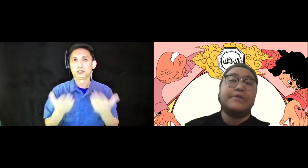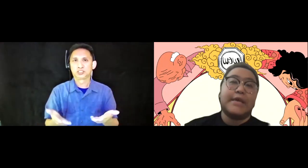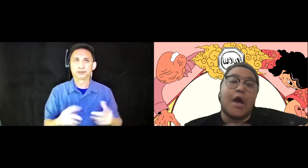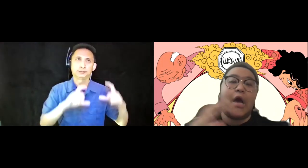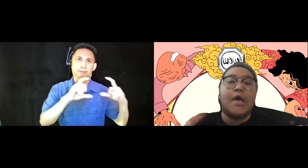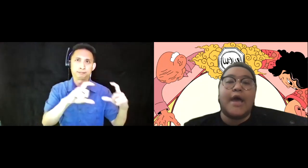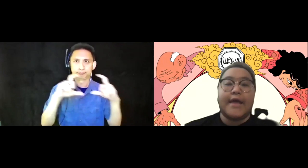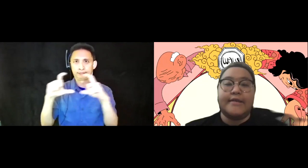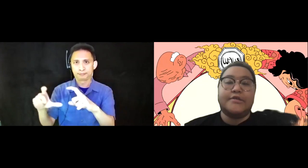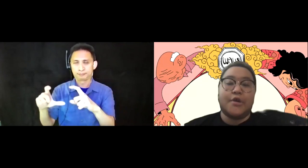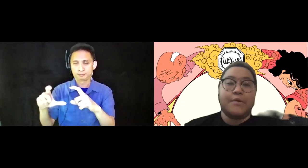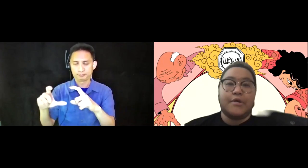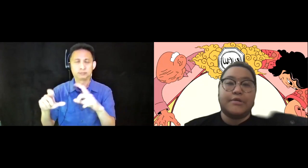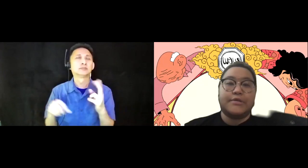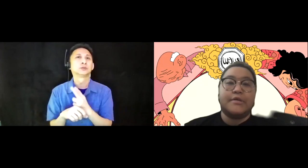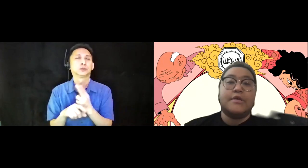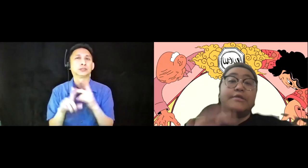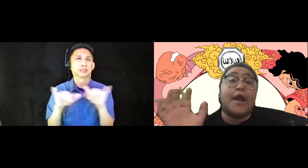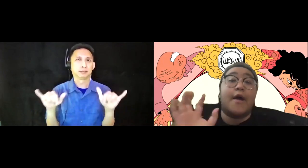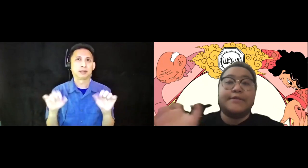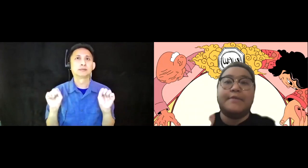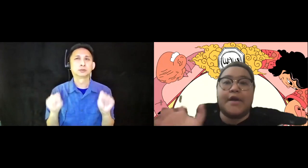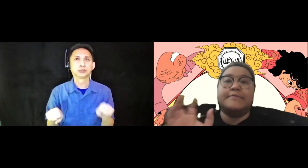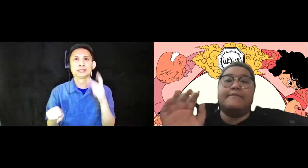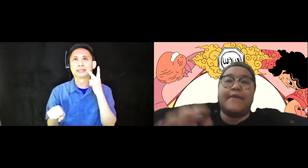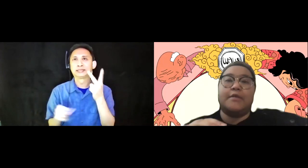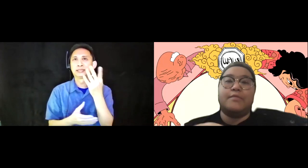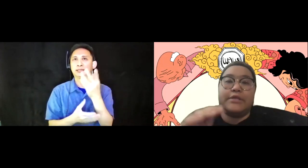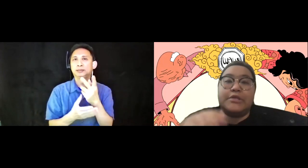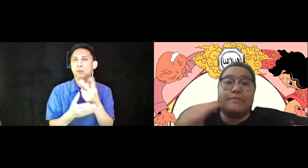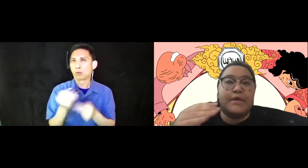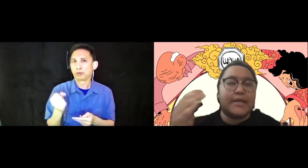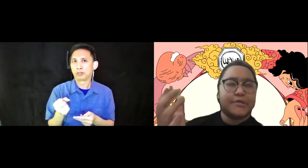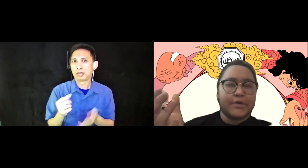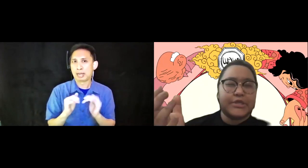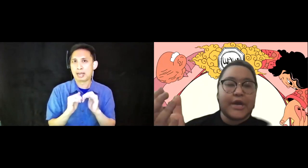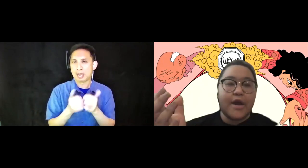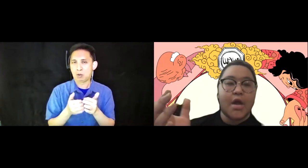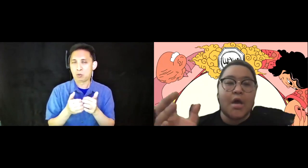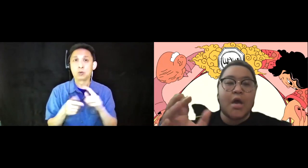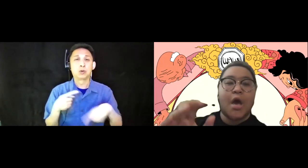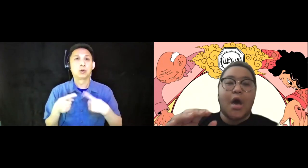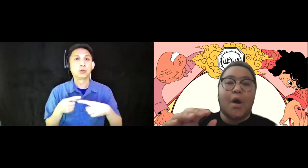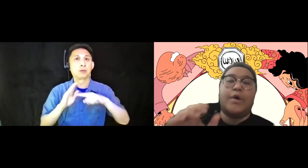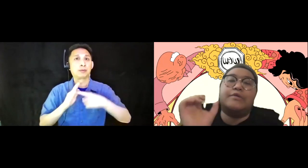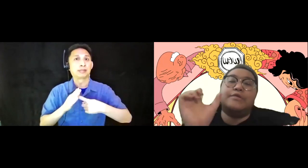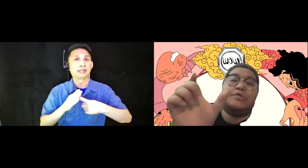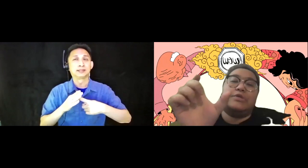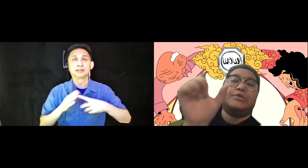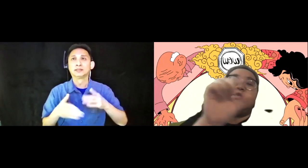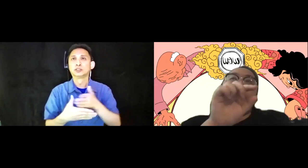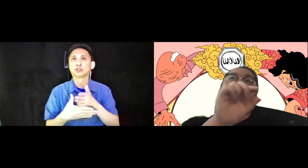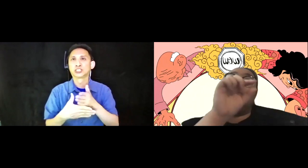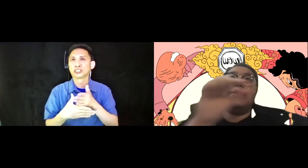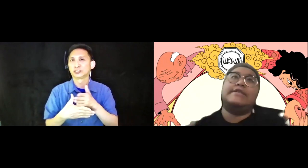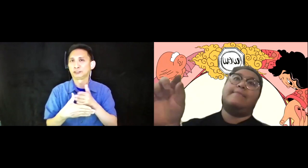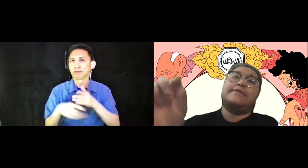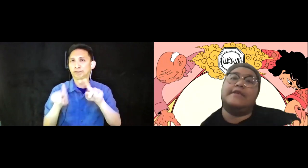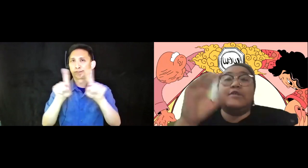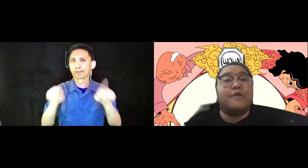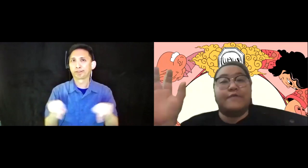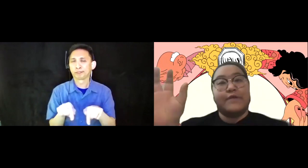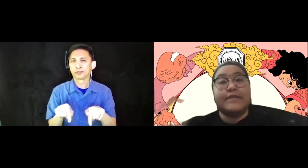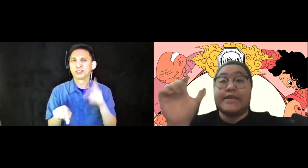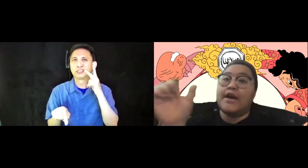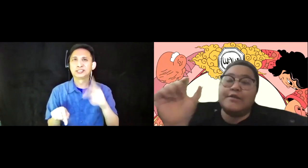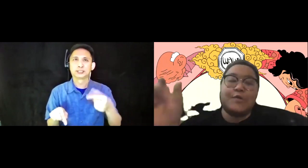both Singha and the interpreters. So that option becomes available once we begin screen sharing. What you'll do is you'll see a green tab that says